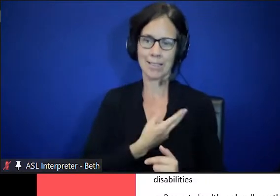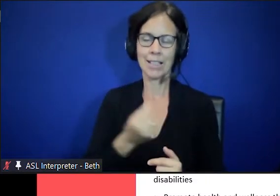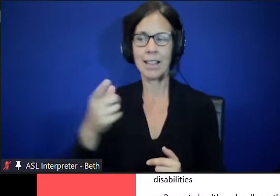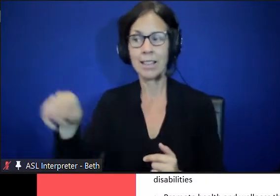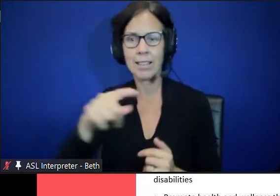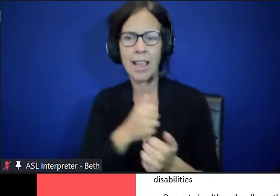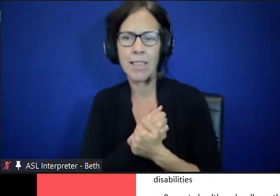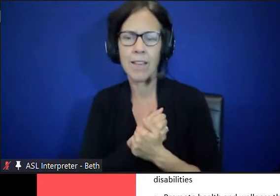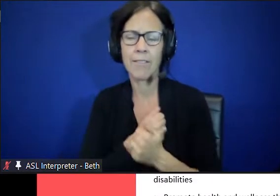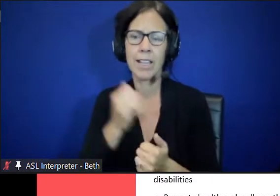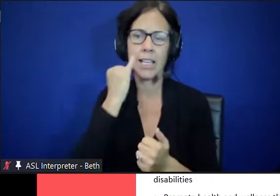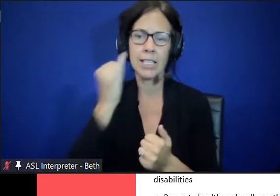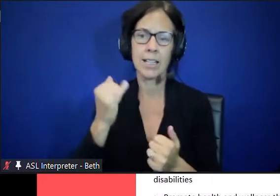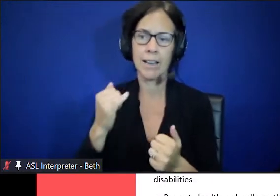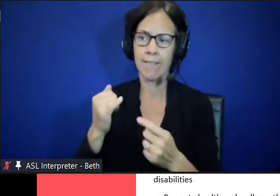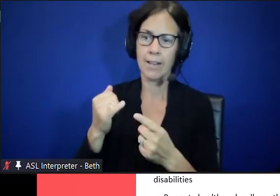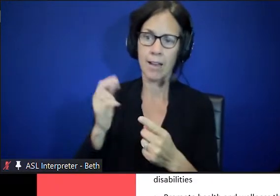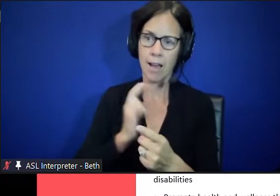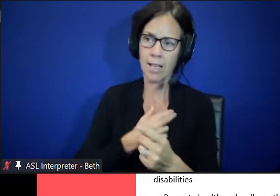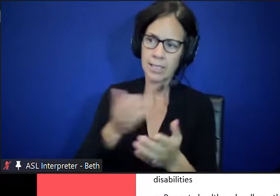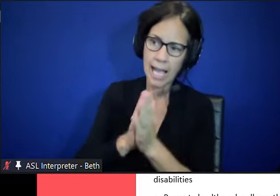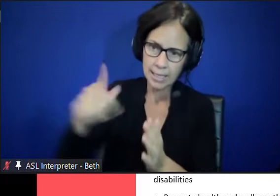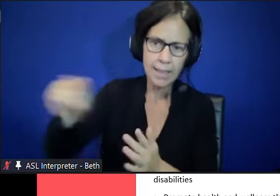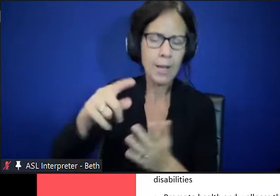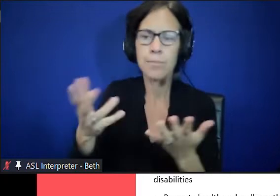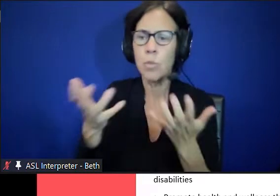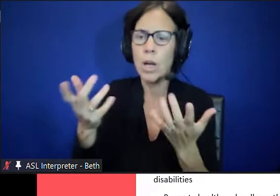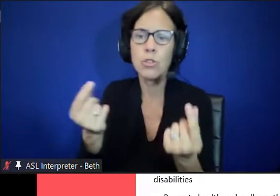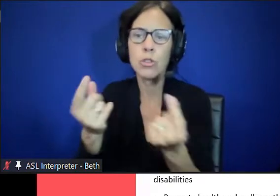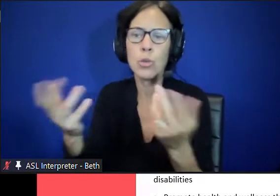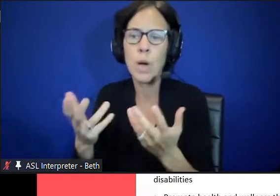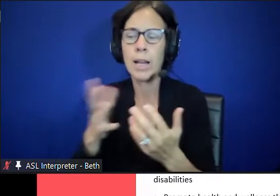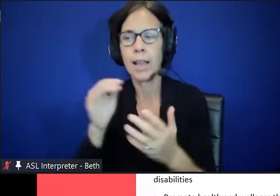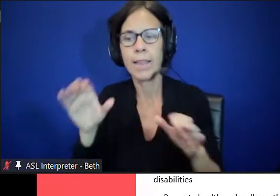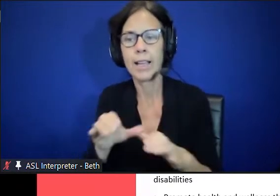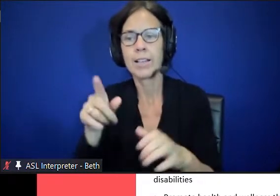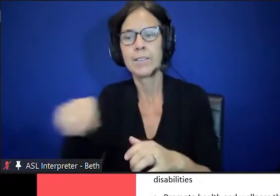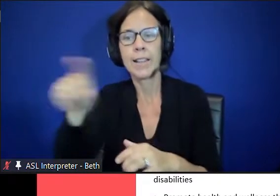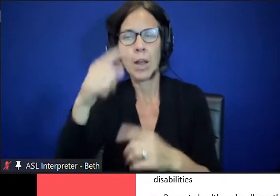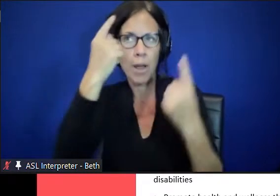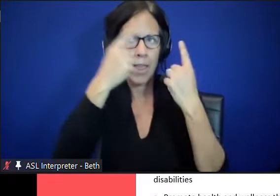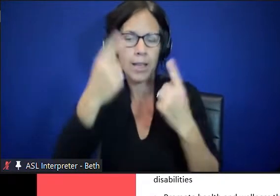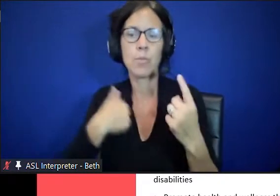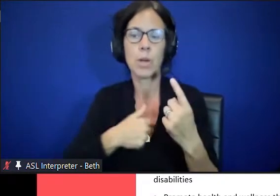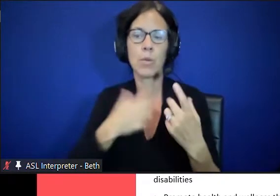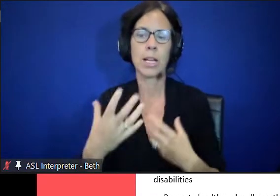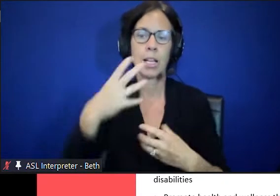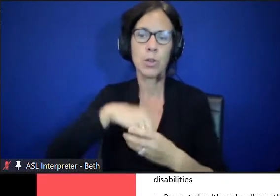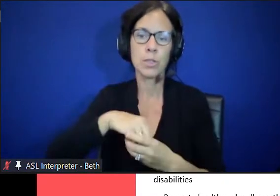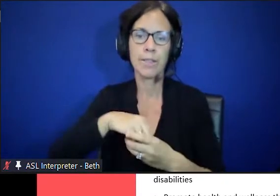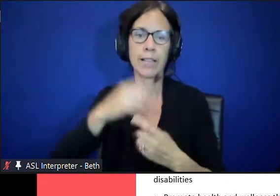asking them what they wanted to do and the activities that they had in mind. So we were really inclusive in